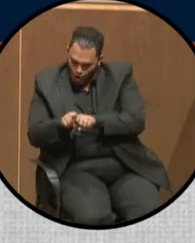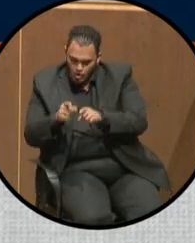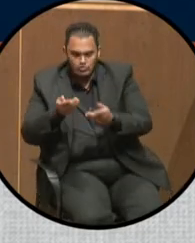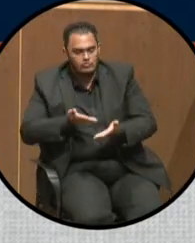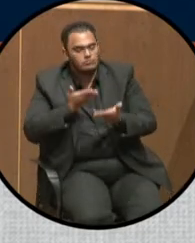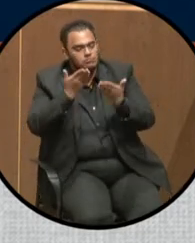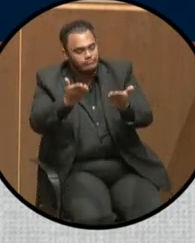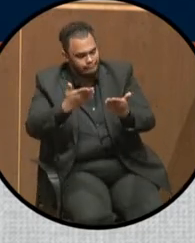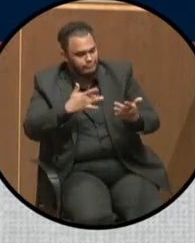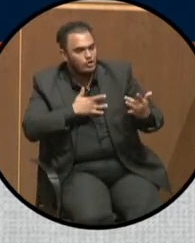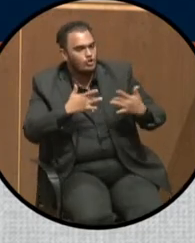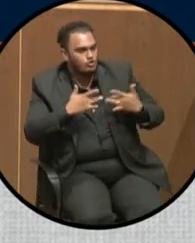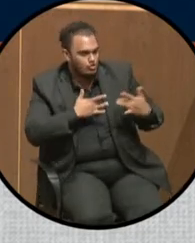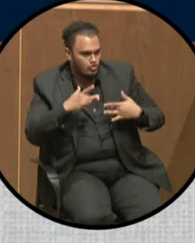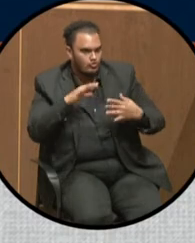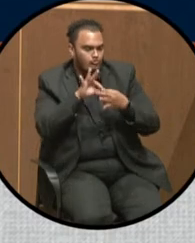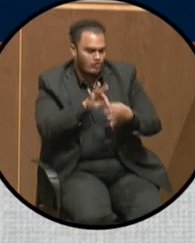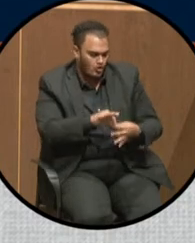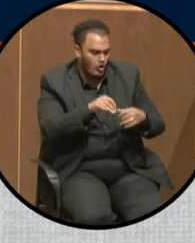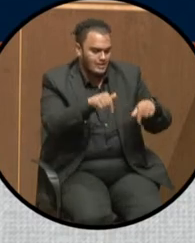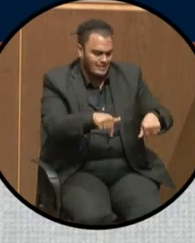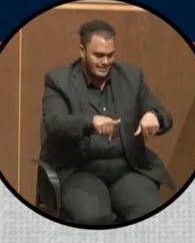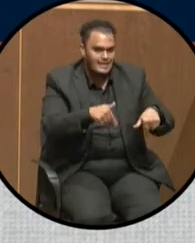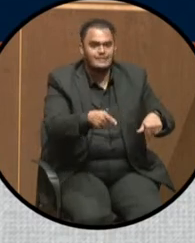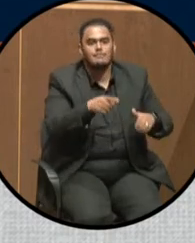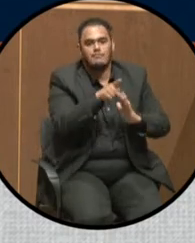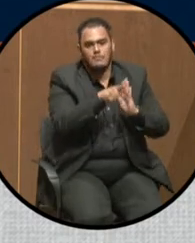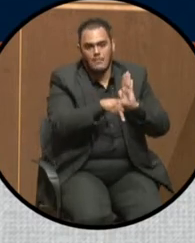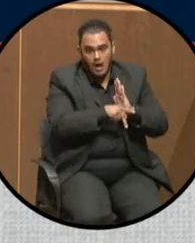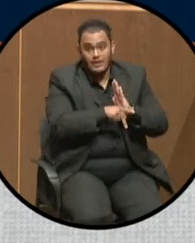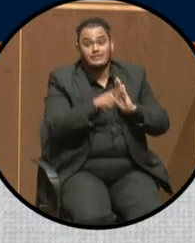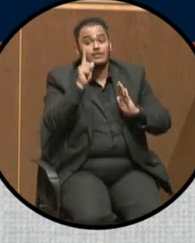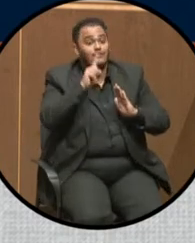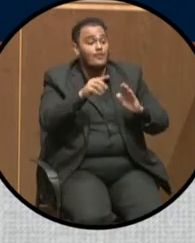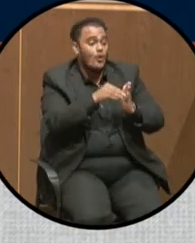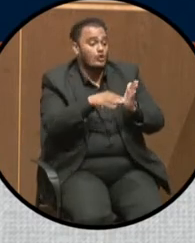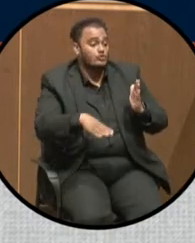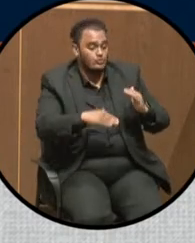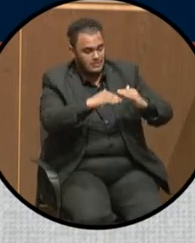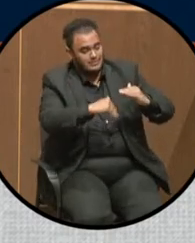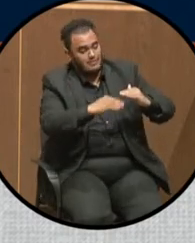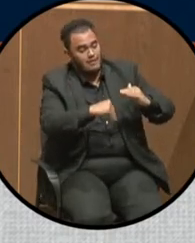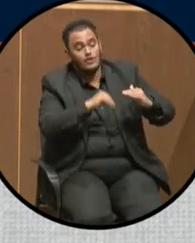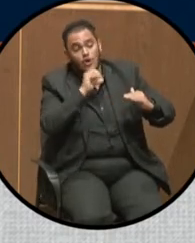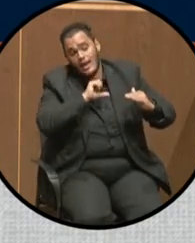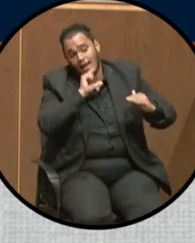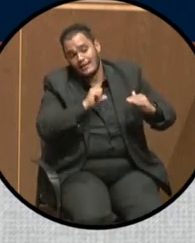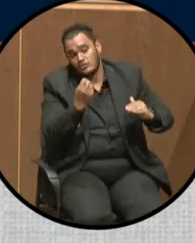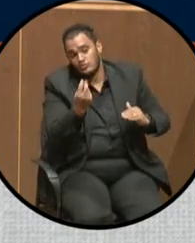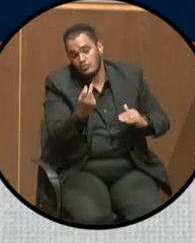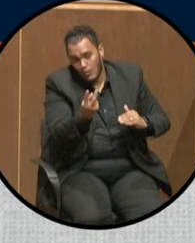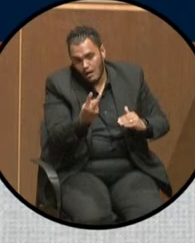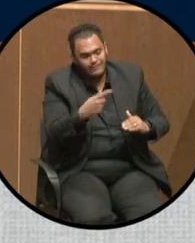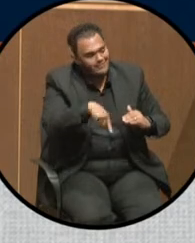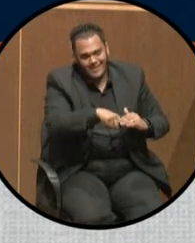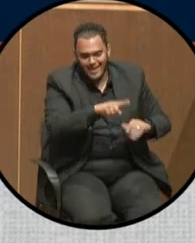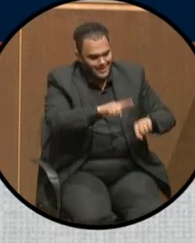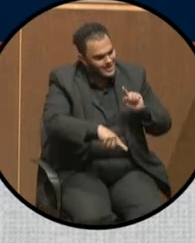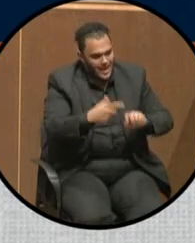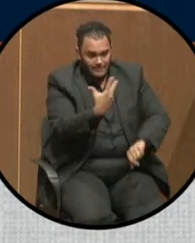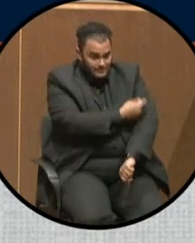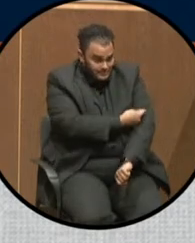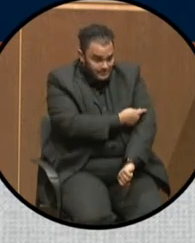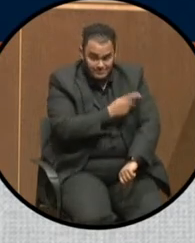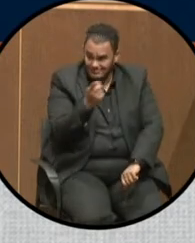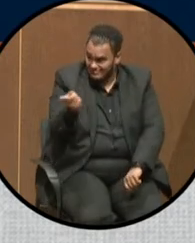concern regarding this policy and our youngest students under 12 who are currently ineligible to receive the vaccine. Why aren't we